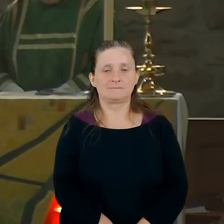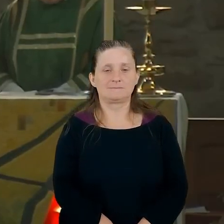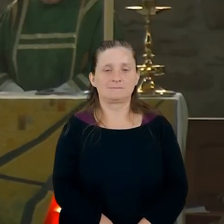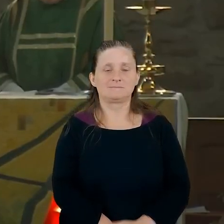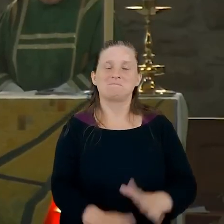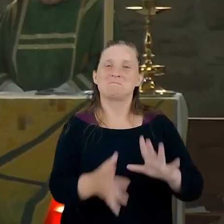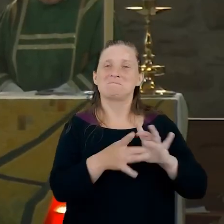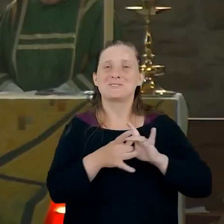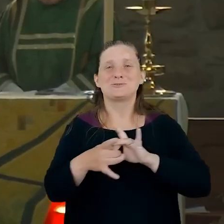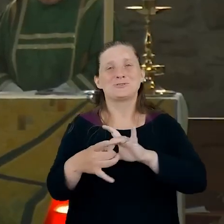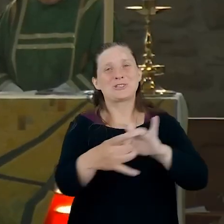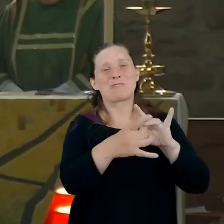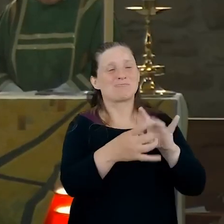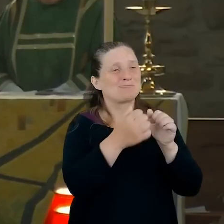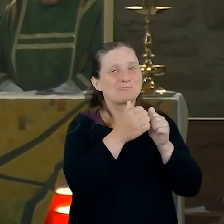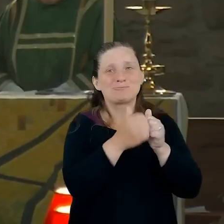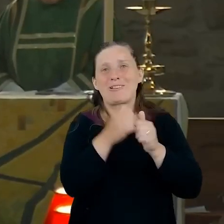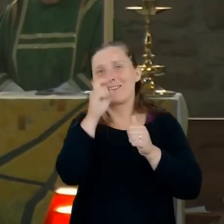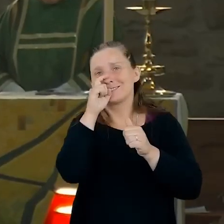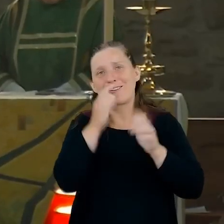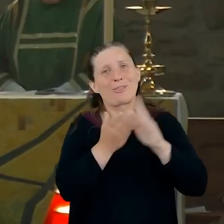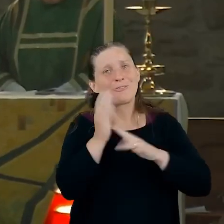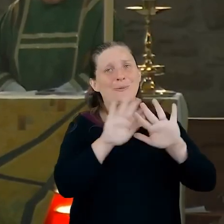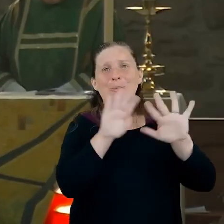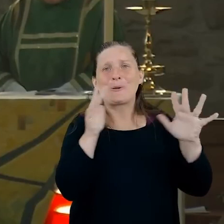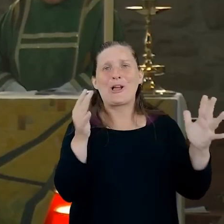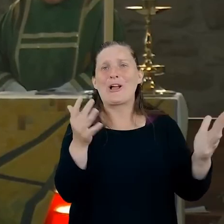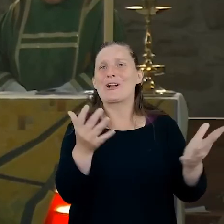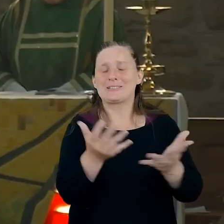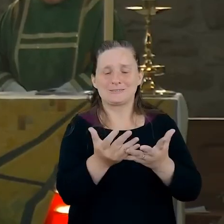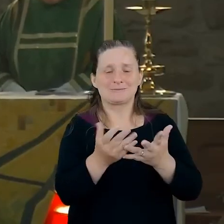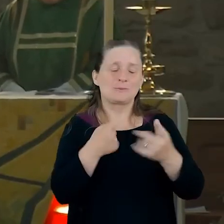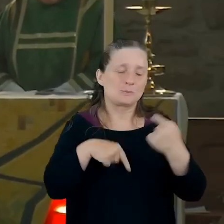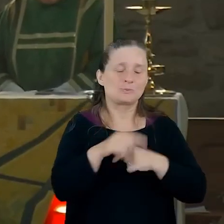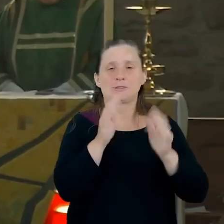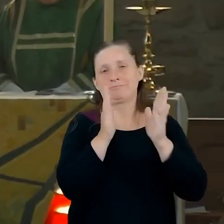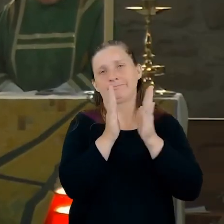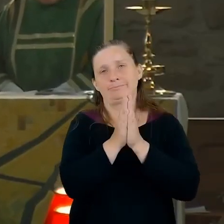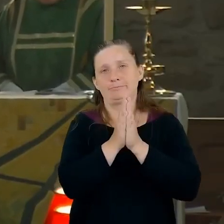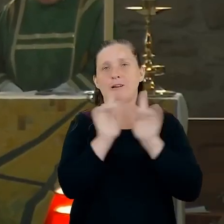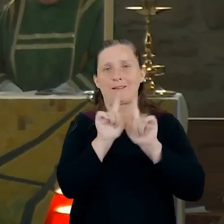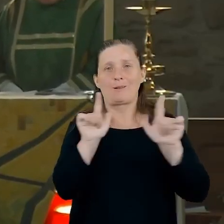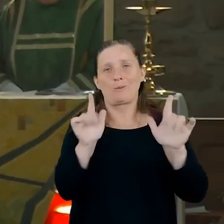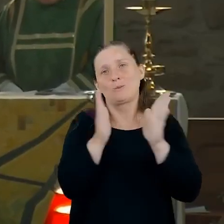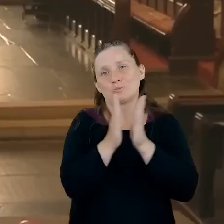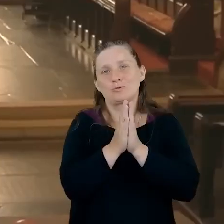Joining with our brothers and sisters throughout the world, we pray as our Saviour taught